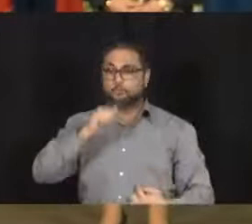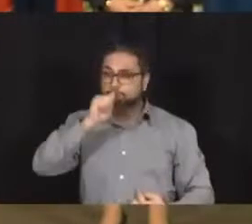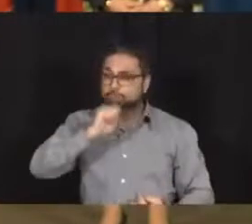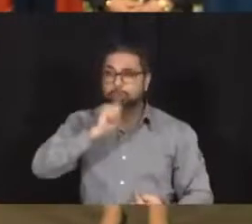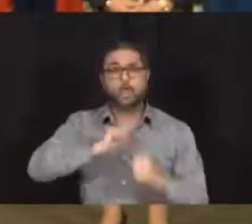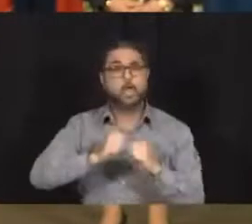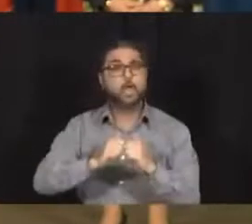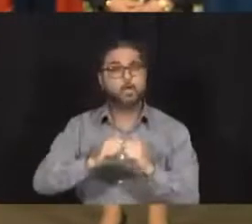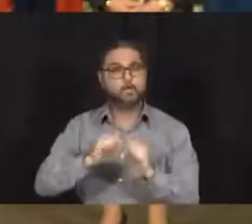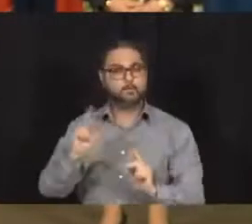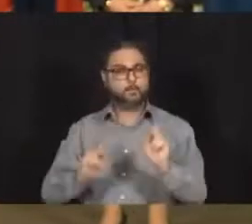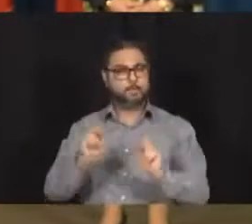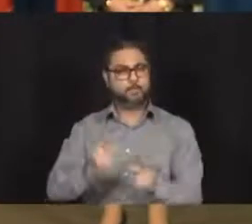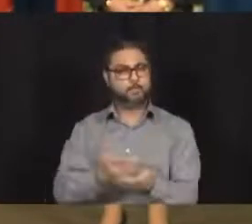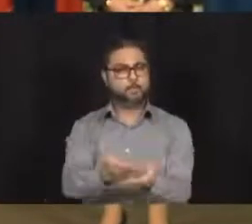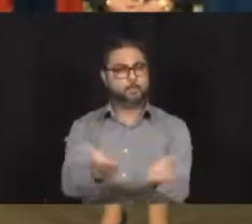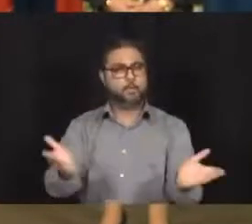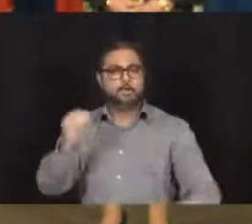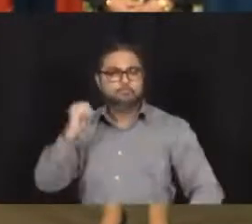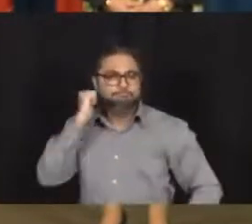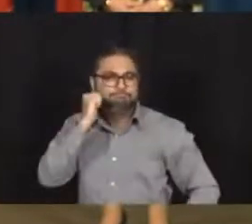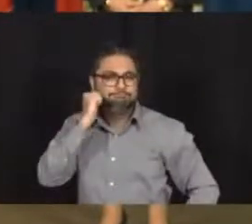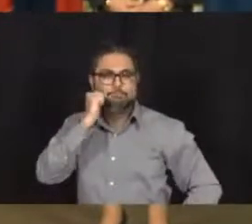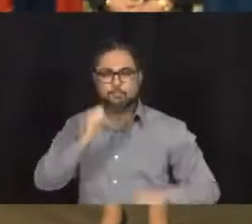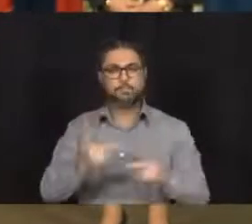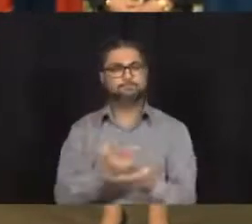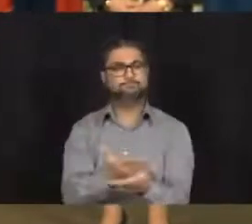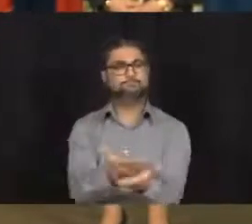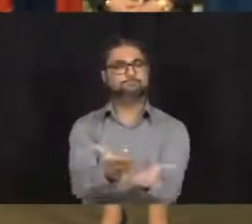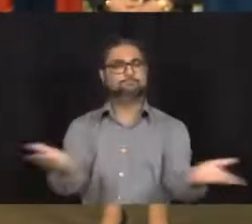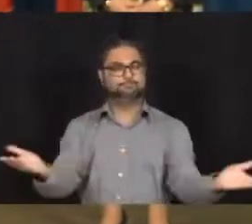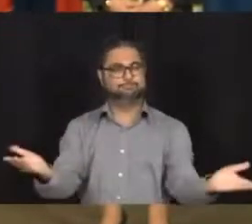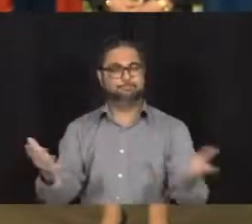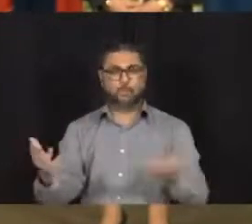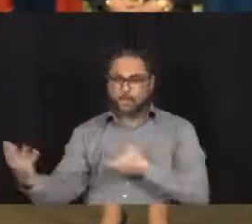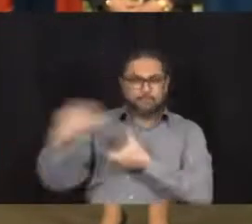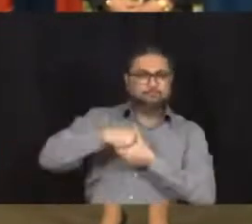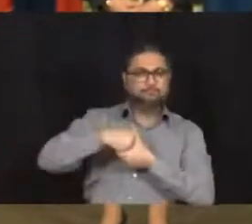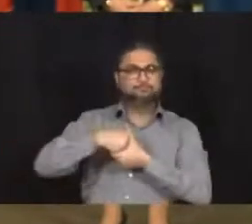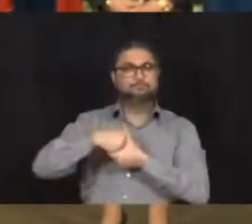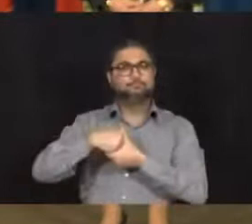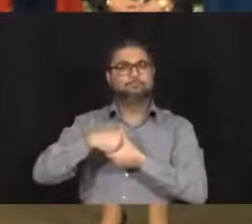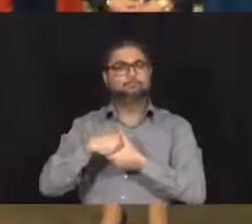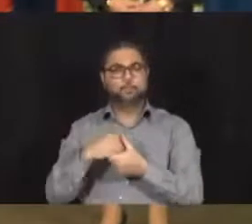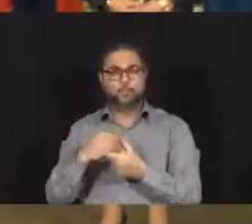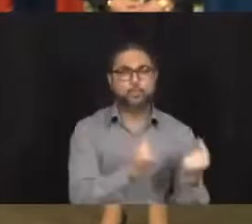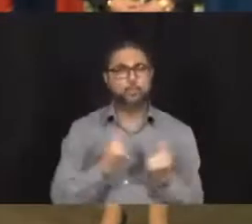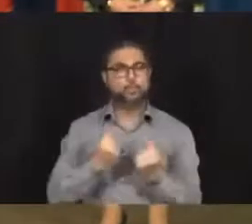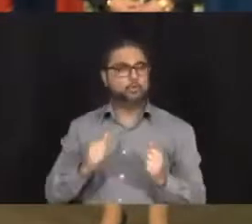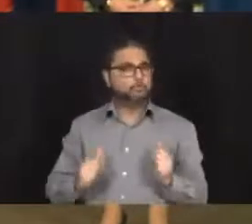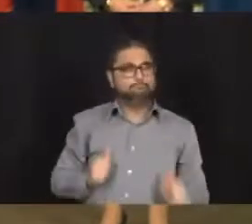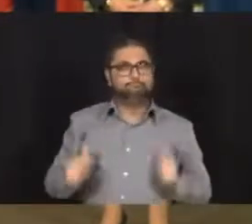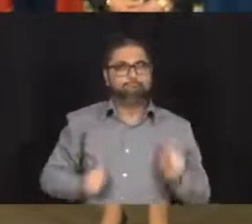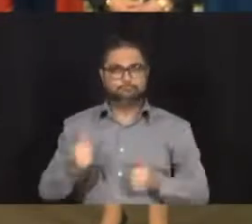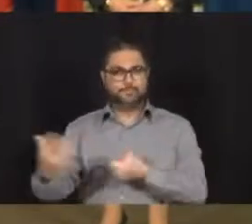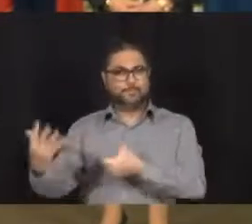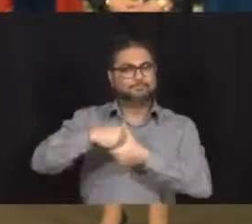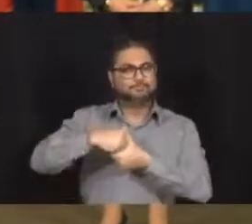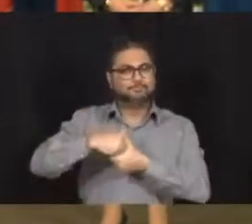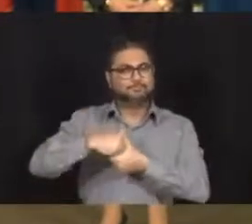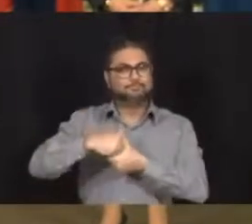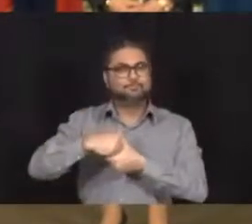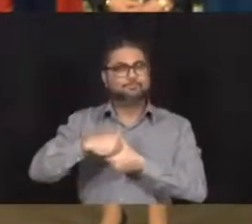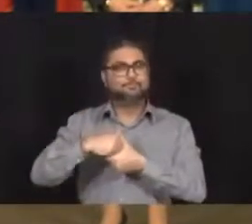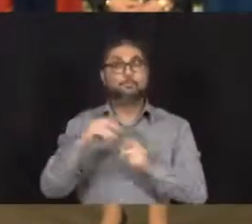out there, stepping up, rising to the occasion, doing everything they can to support our heroes in the